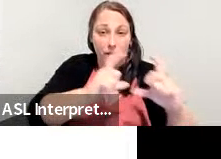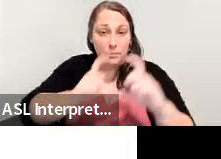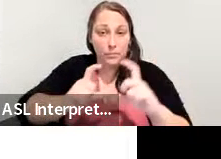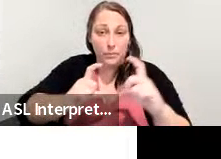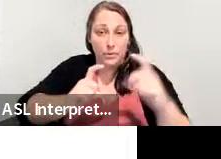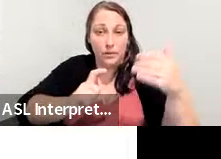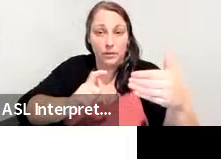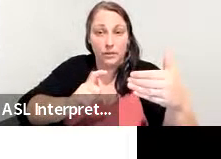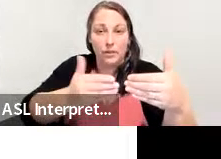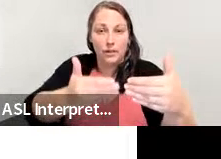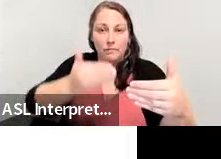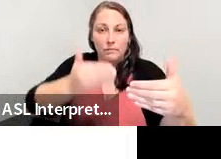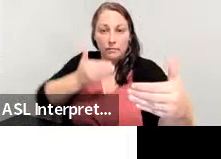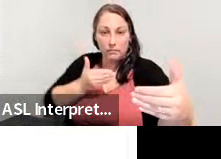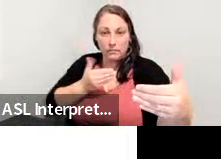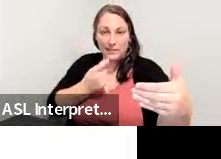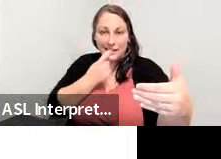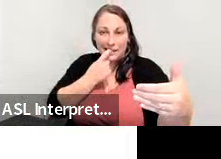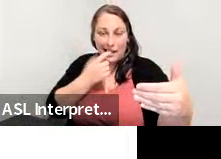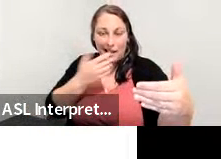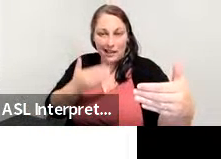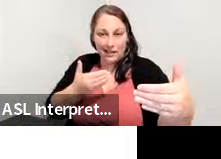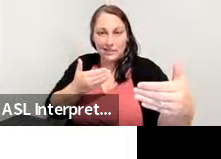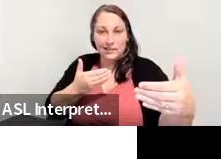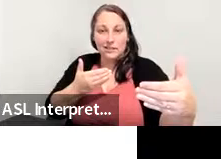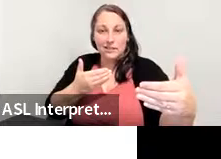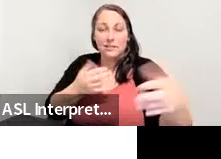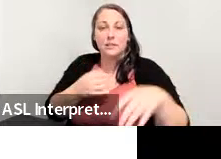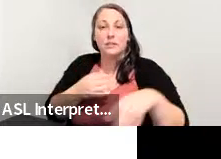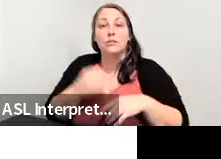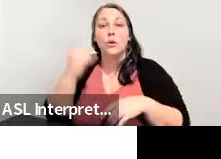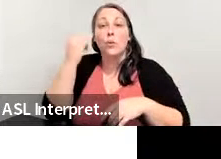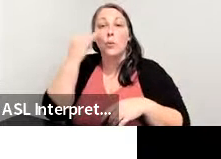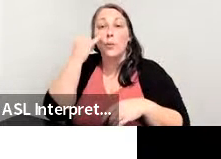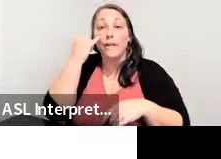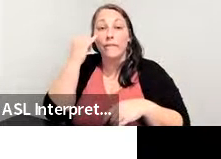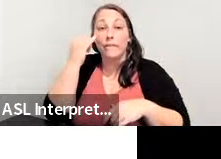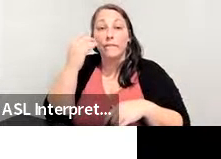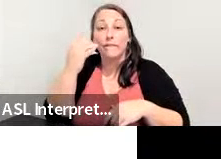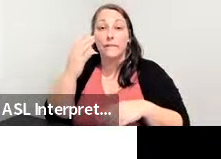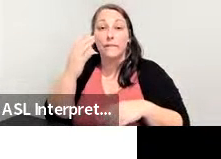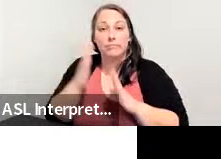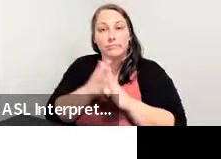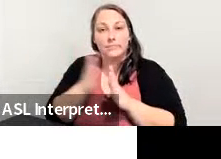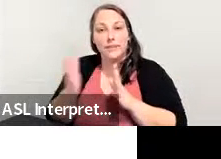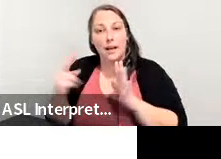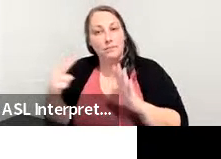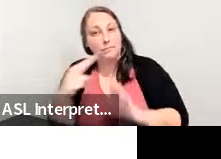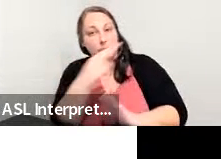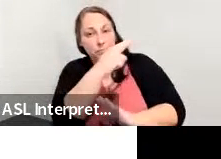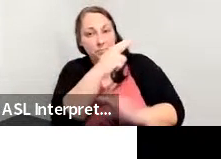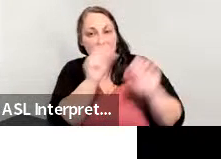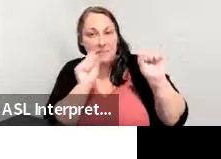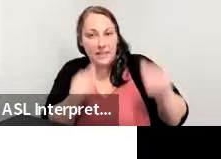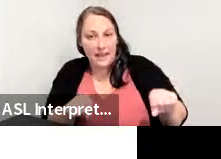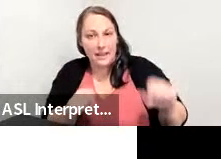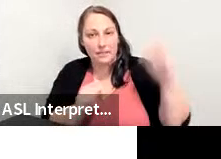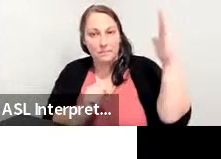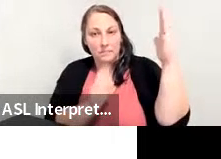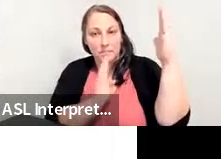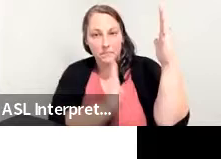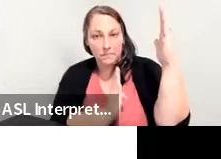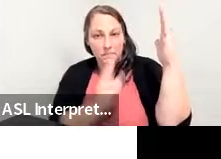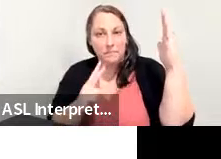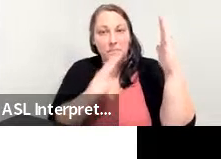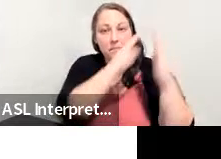material change, but it's further set back from the street. That section is. Right. So those set ins in the plan